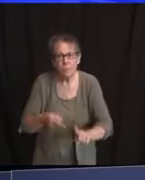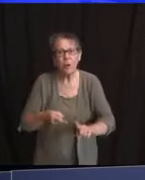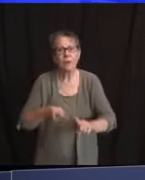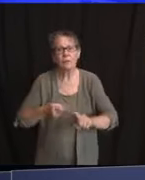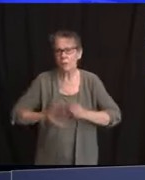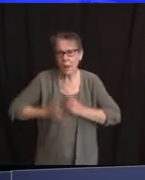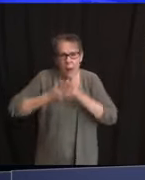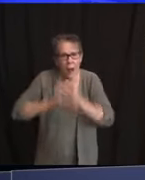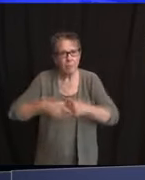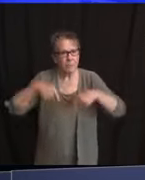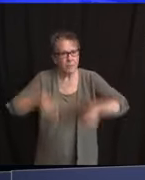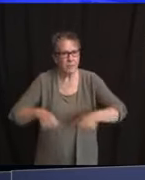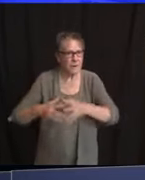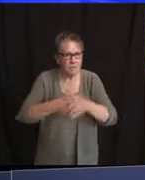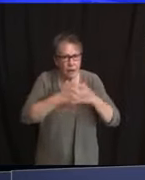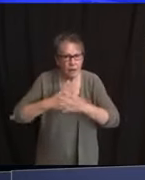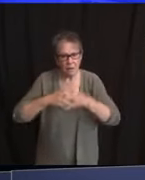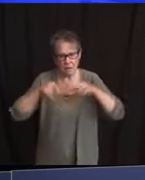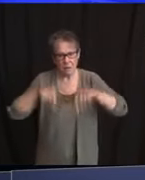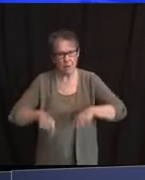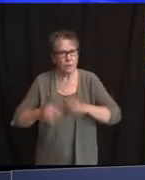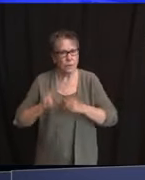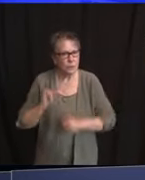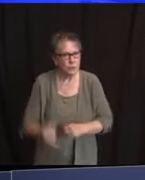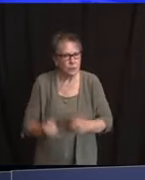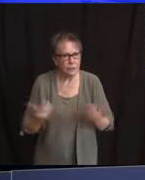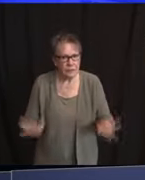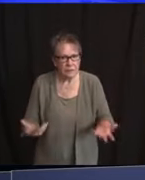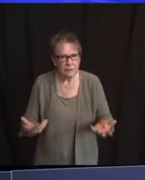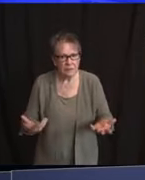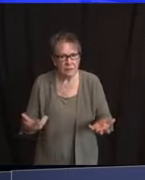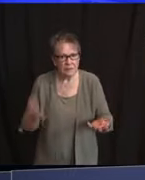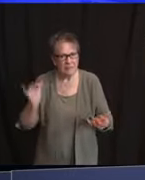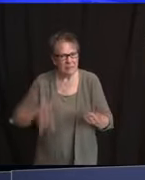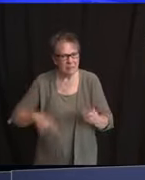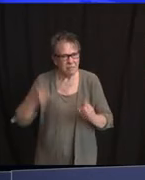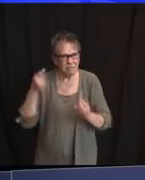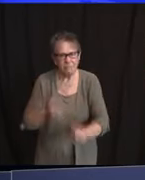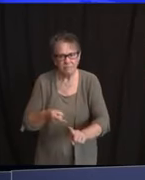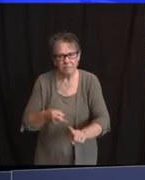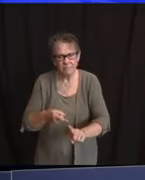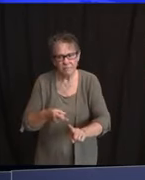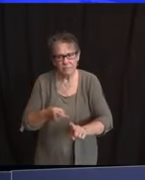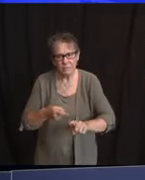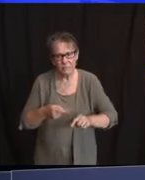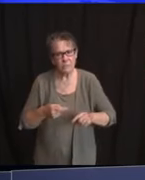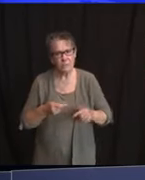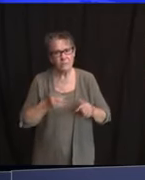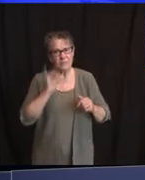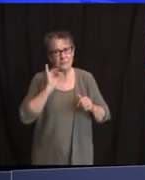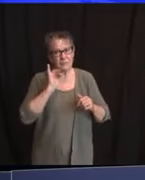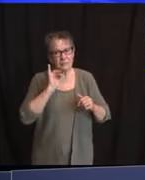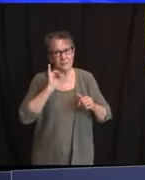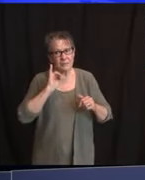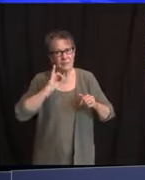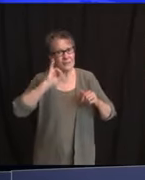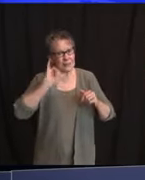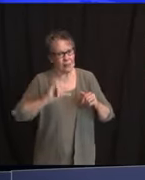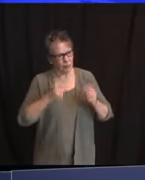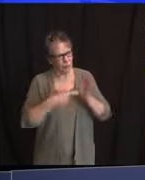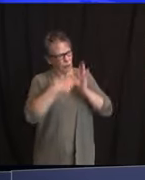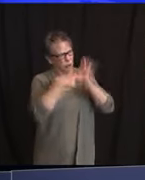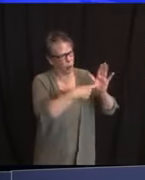House, sends a strong message to the president and the administration that this is not a partisan view, This is not about bailing out blue states. There's